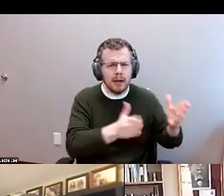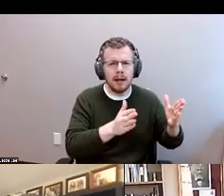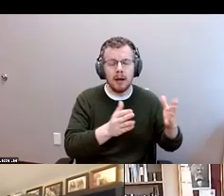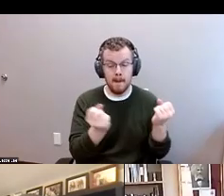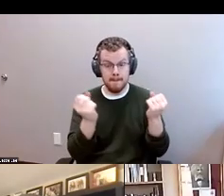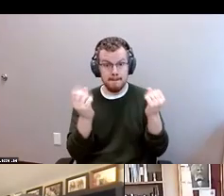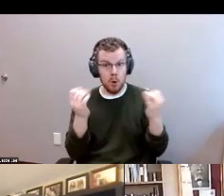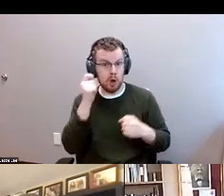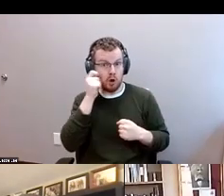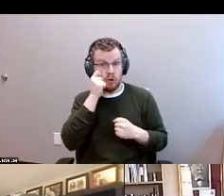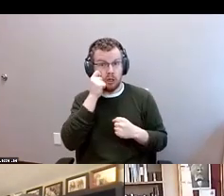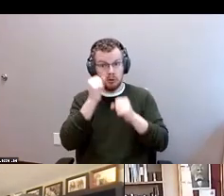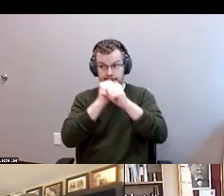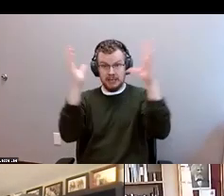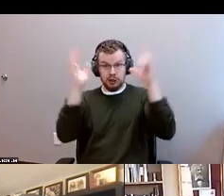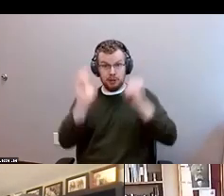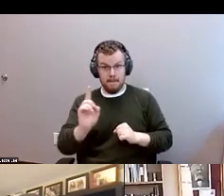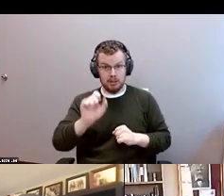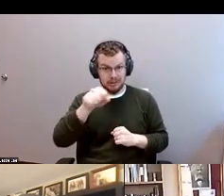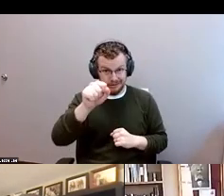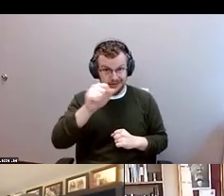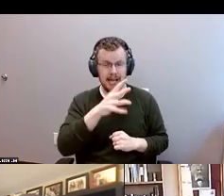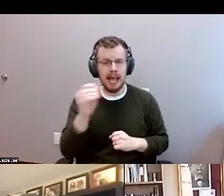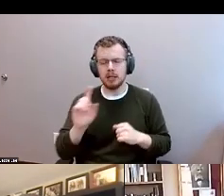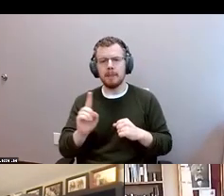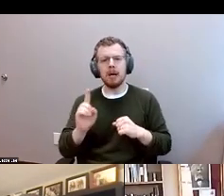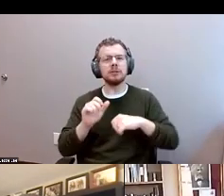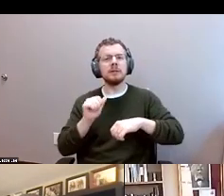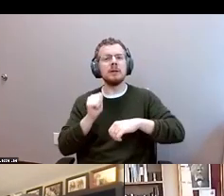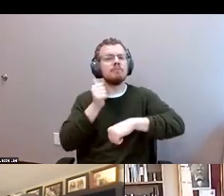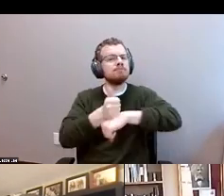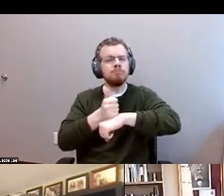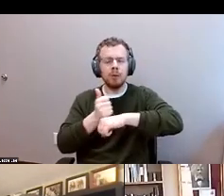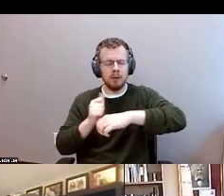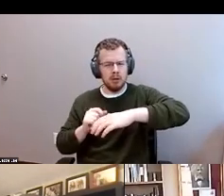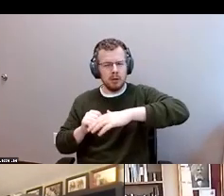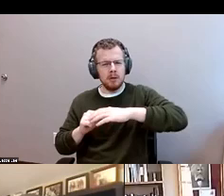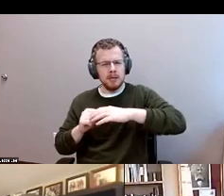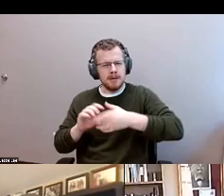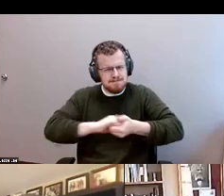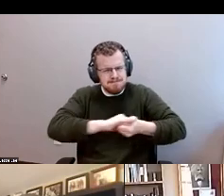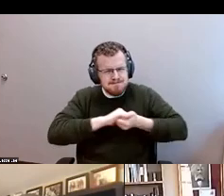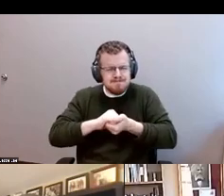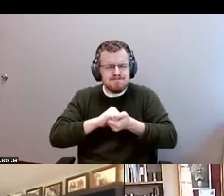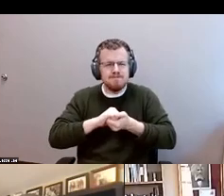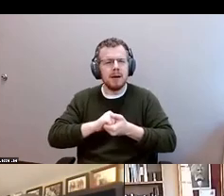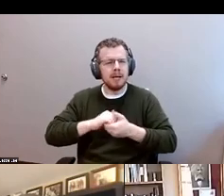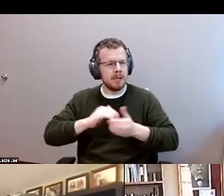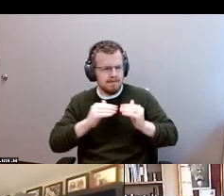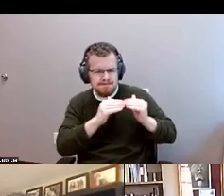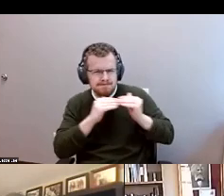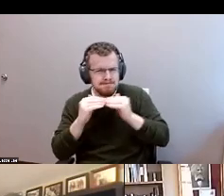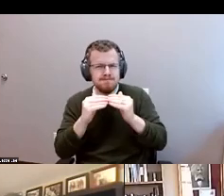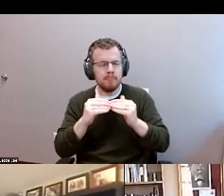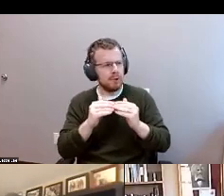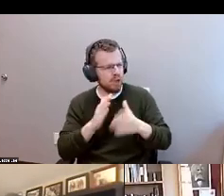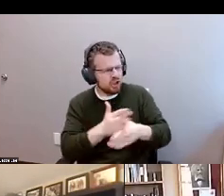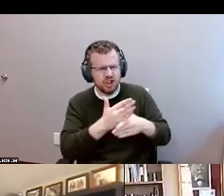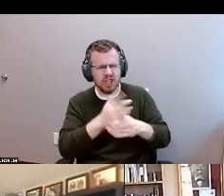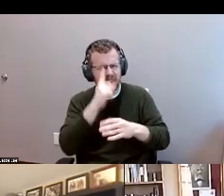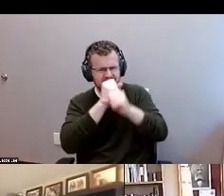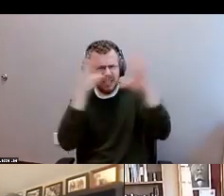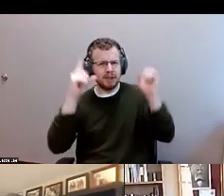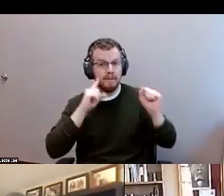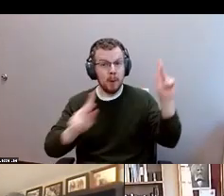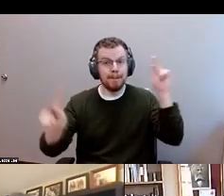of democracy, but a democracy that's built on solidarity, mutuality, and a shared collective vision for humanity. Because once we do